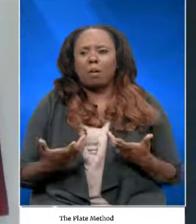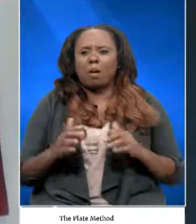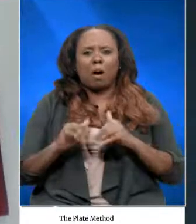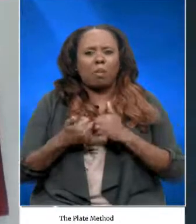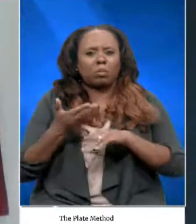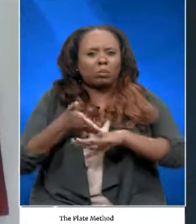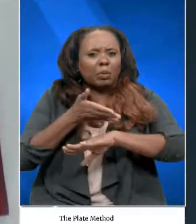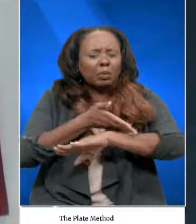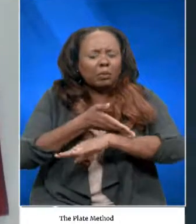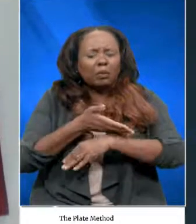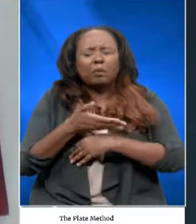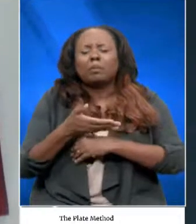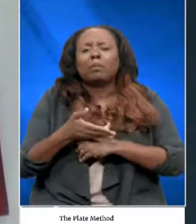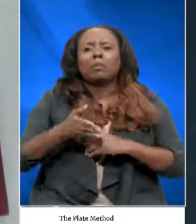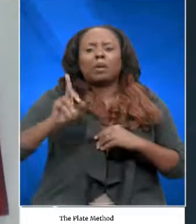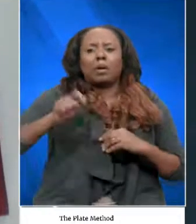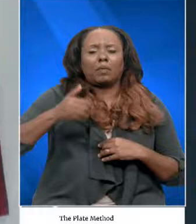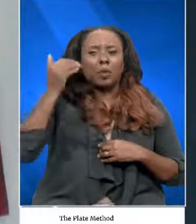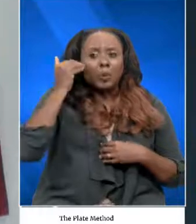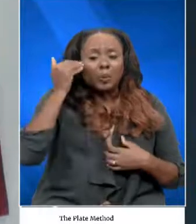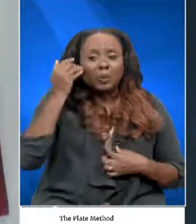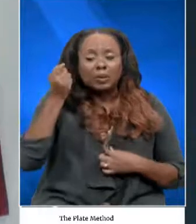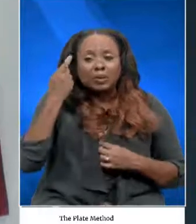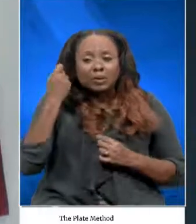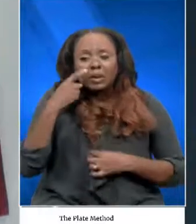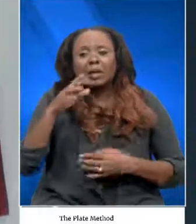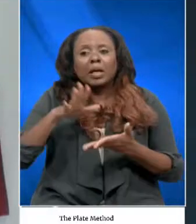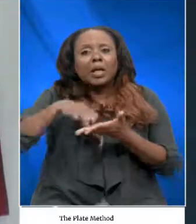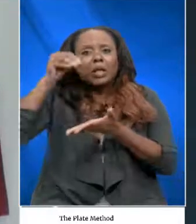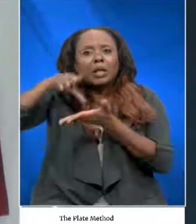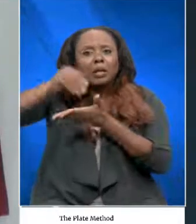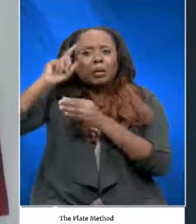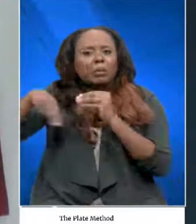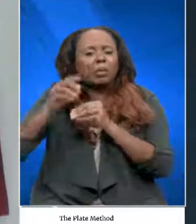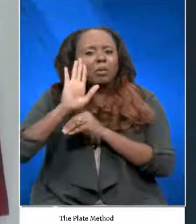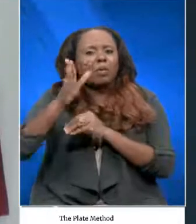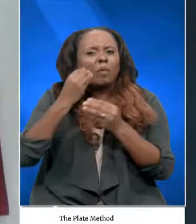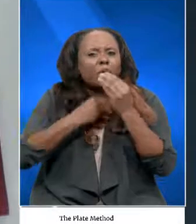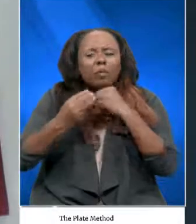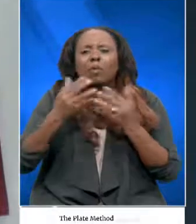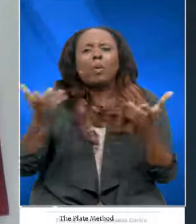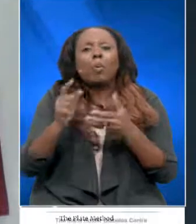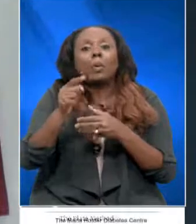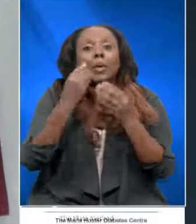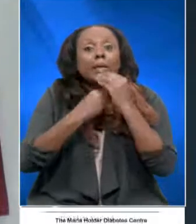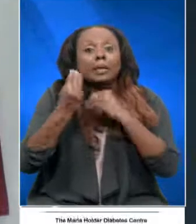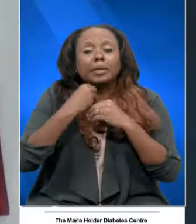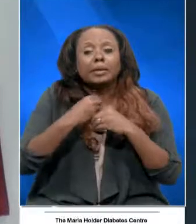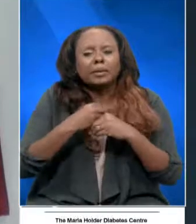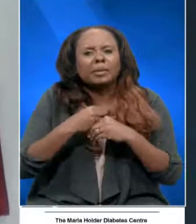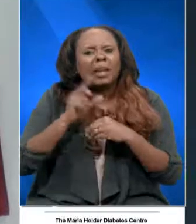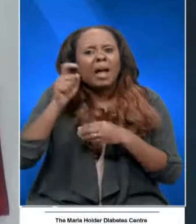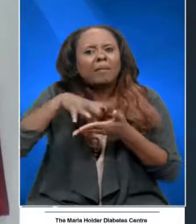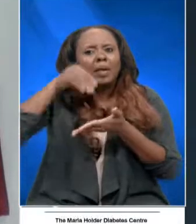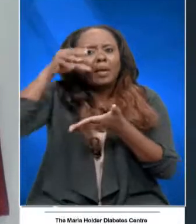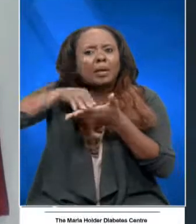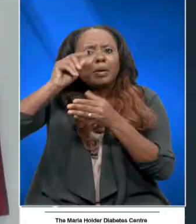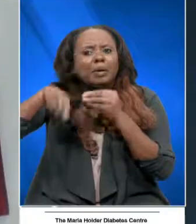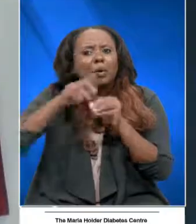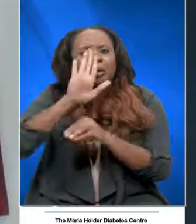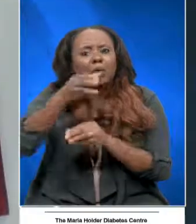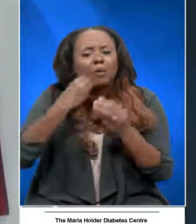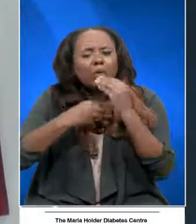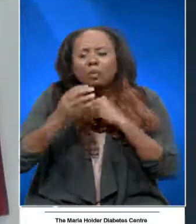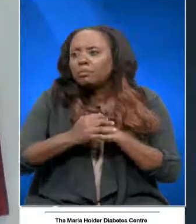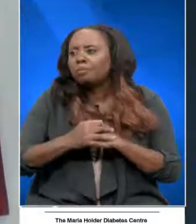They have to know and understand and learn about the food in the first place. So when we talk to people, when we teach people, they're hearing things